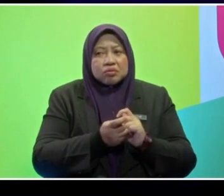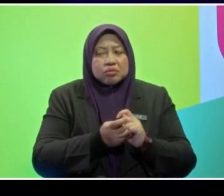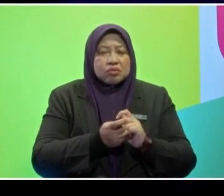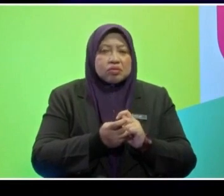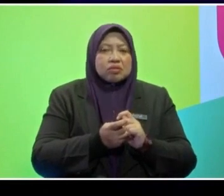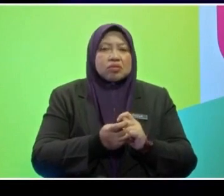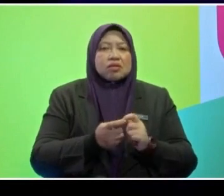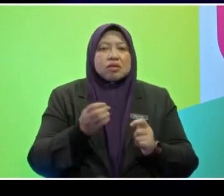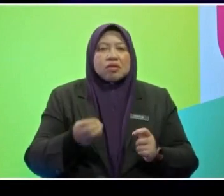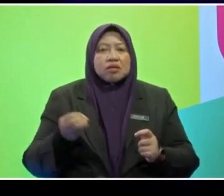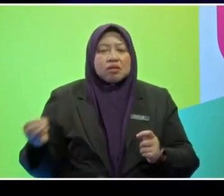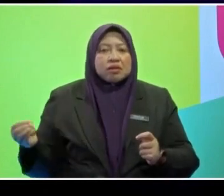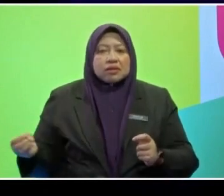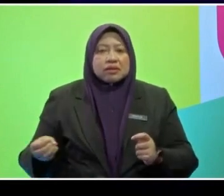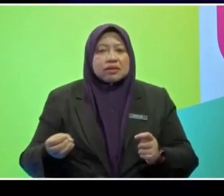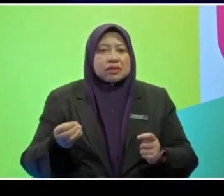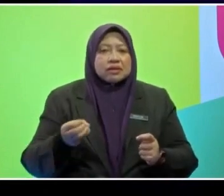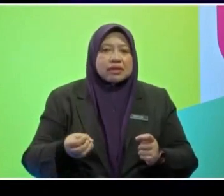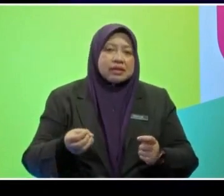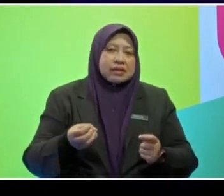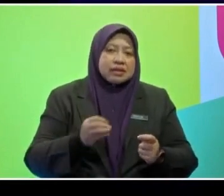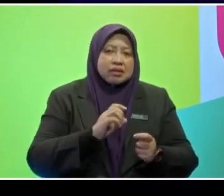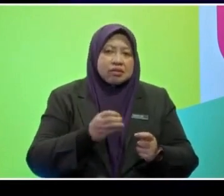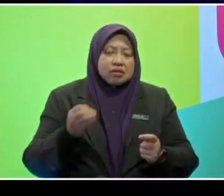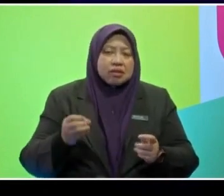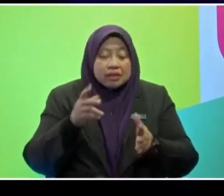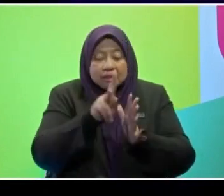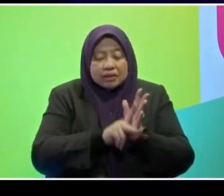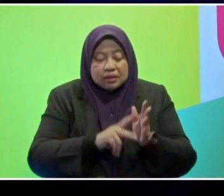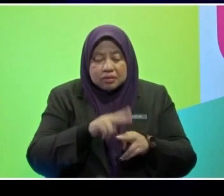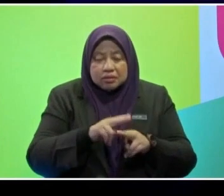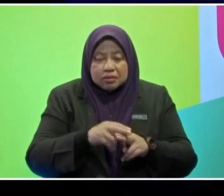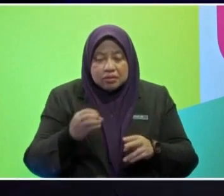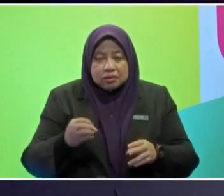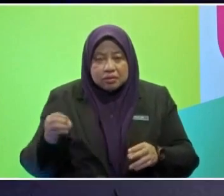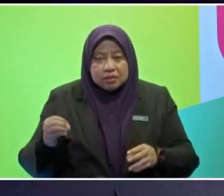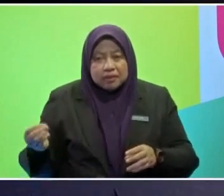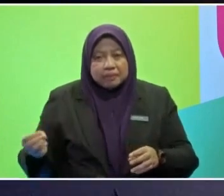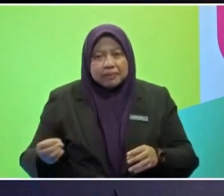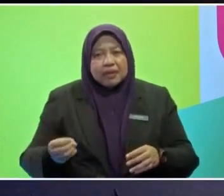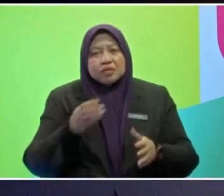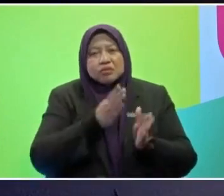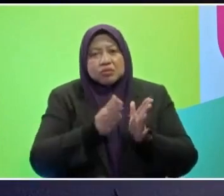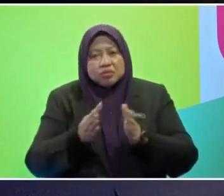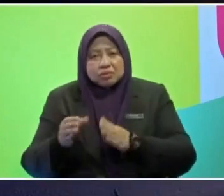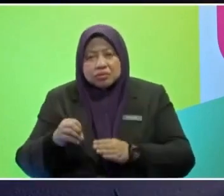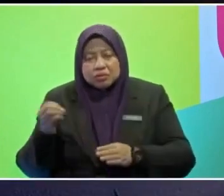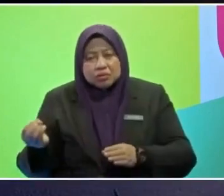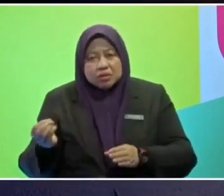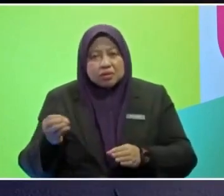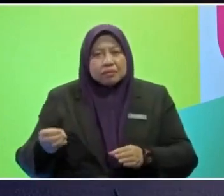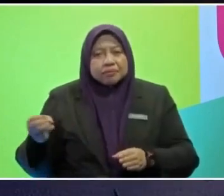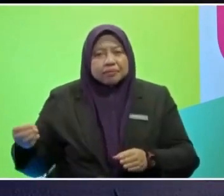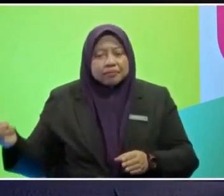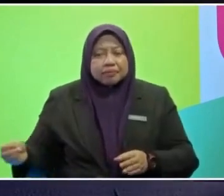object upright. Okay. Yes. Oh. So from here, let's have a look at the shadow. Okay. Can